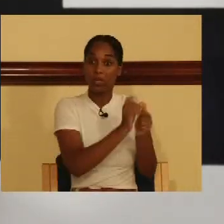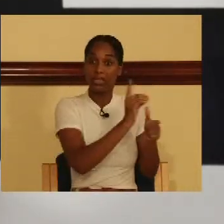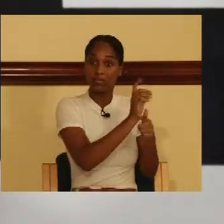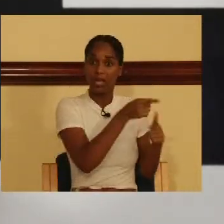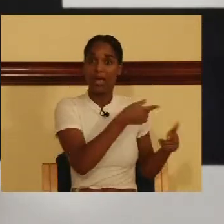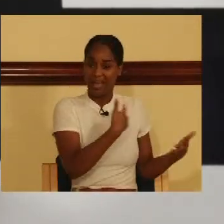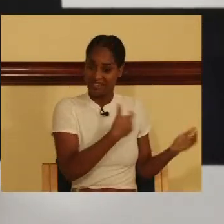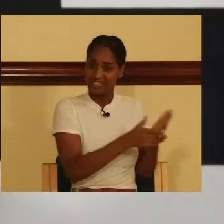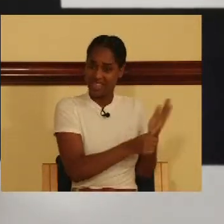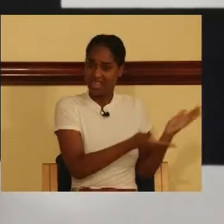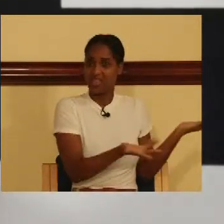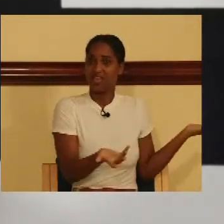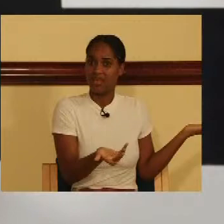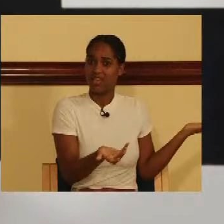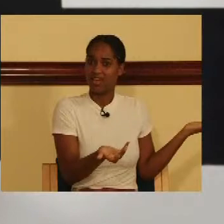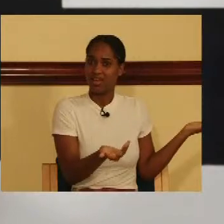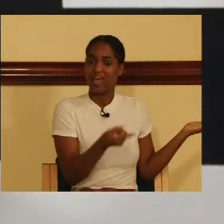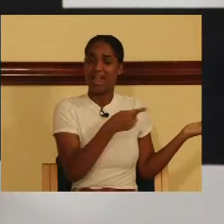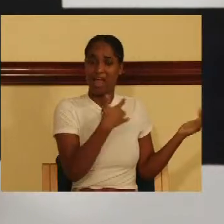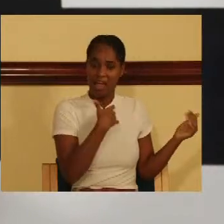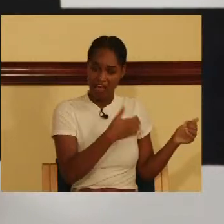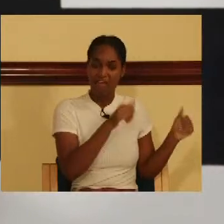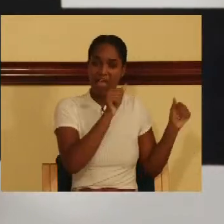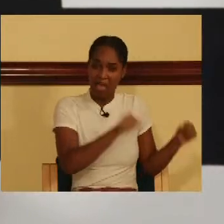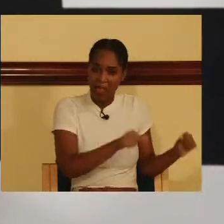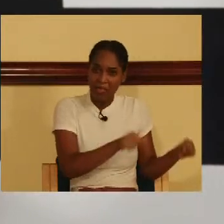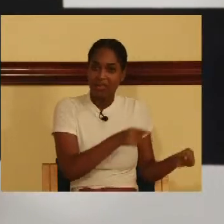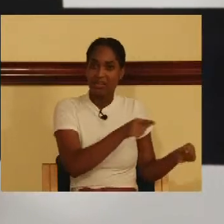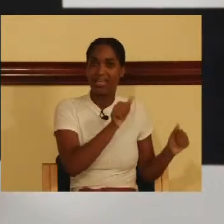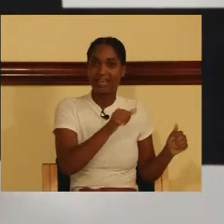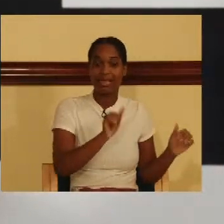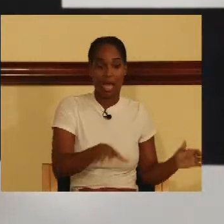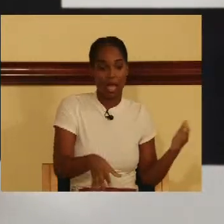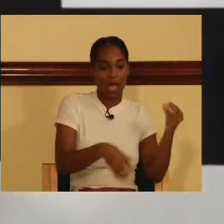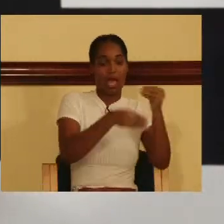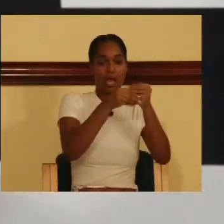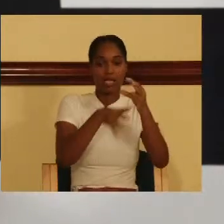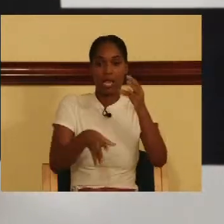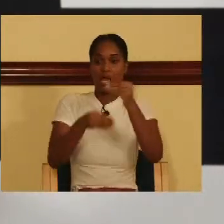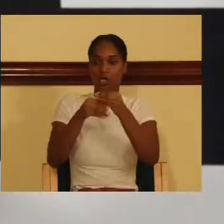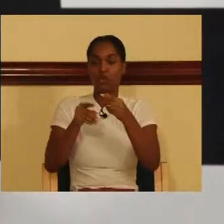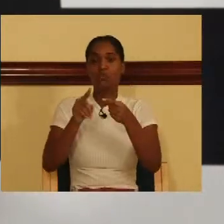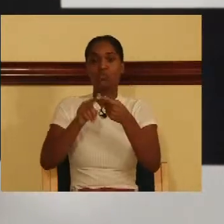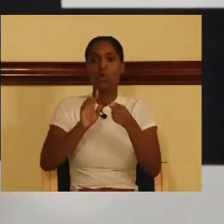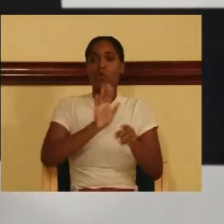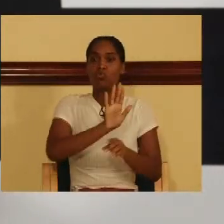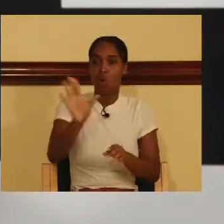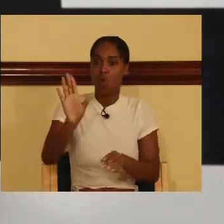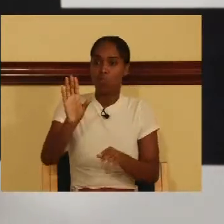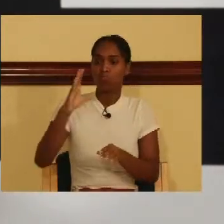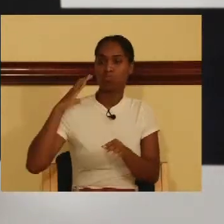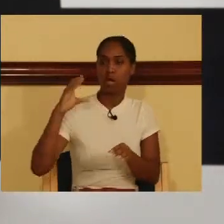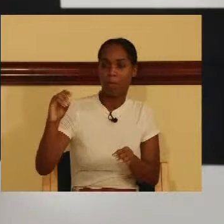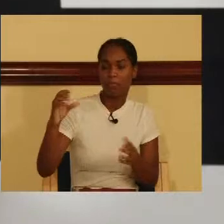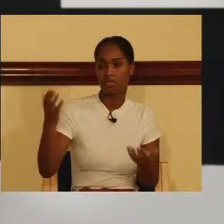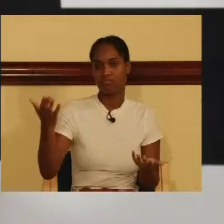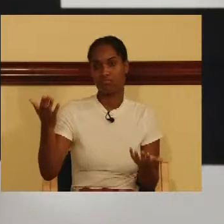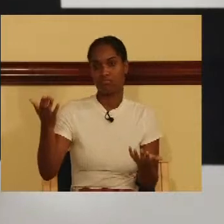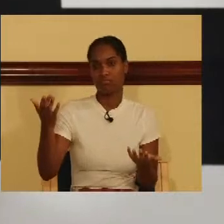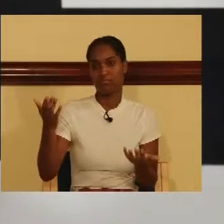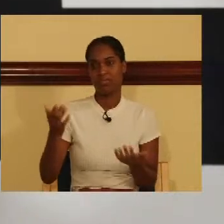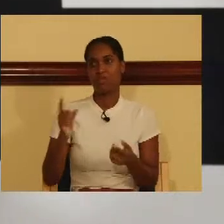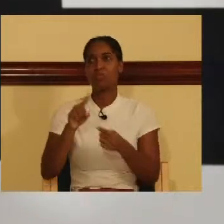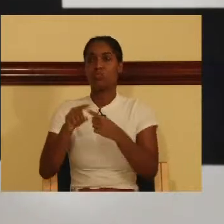skills and capabilities too that they can add to, you know, to an organization, to